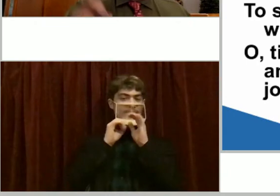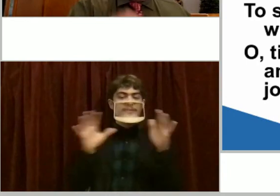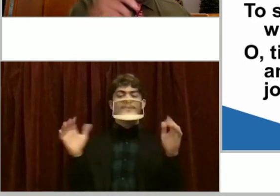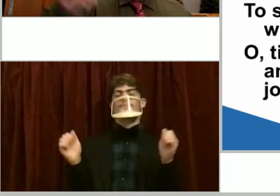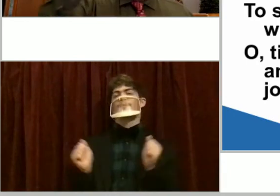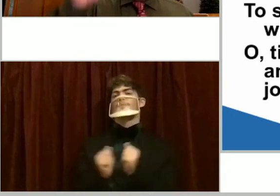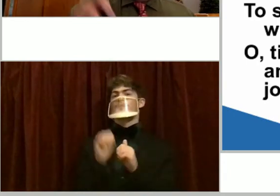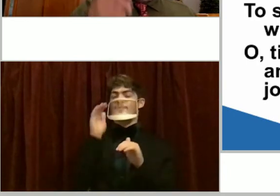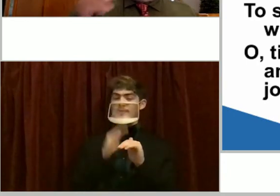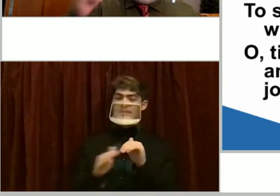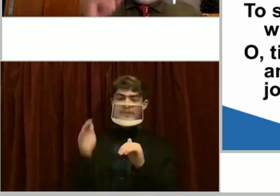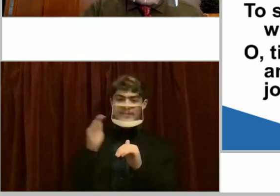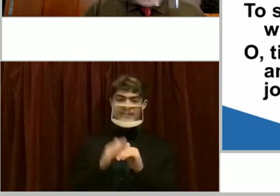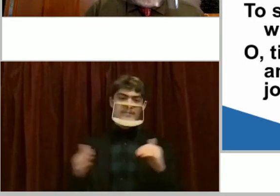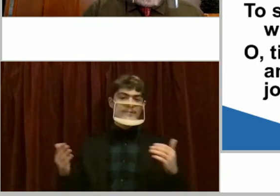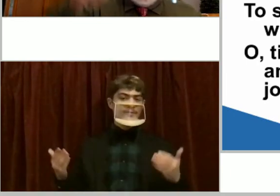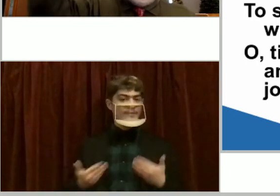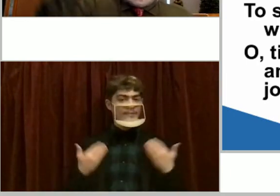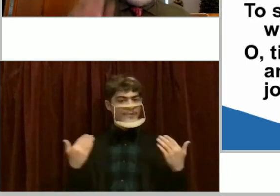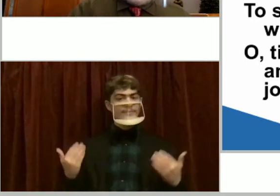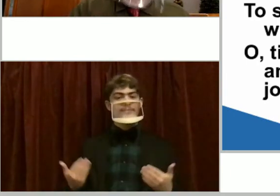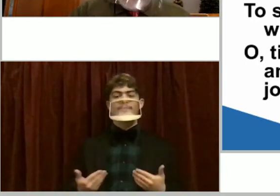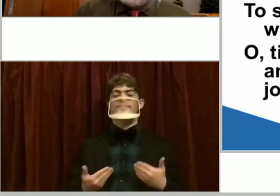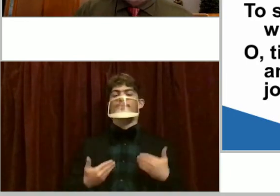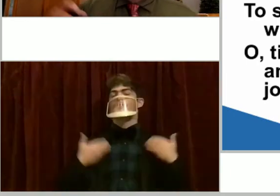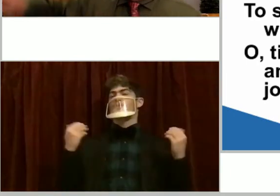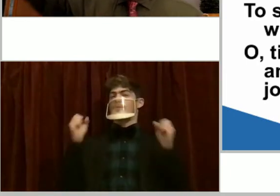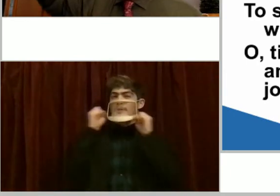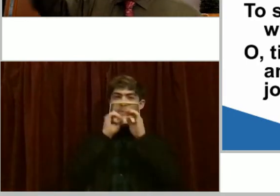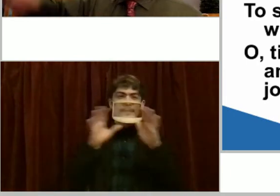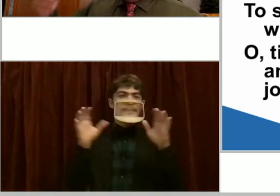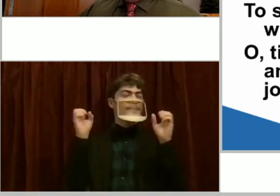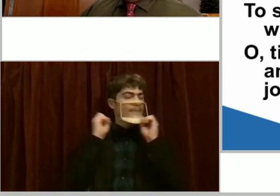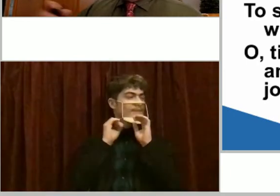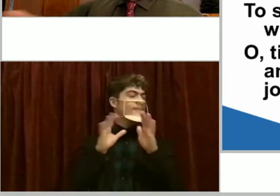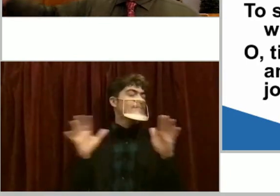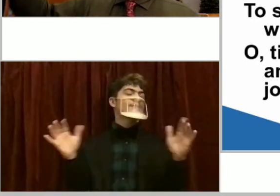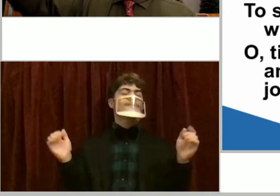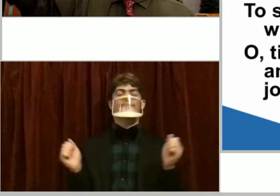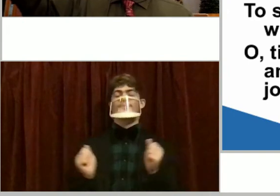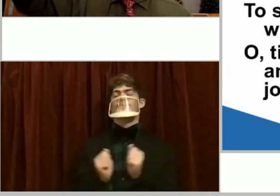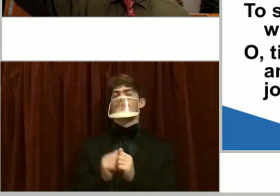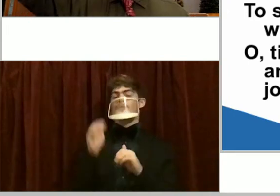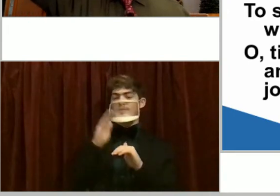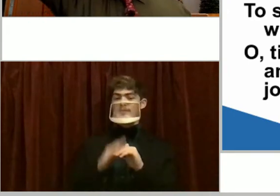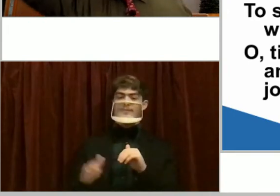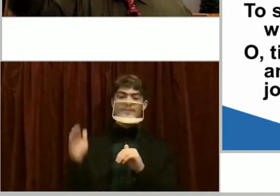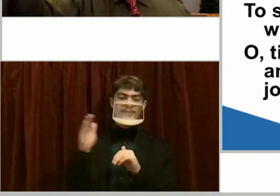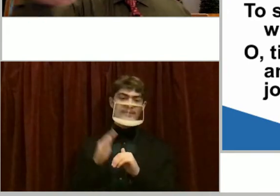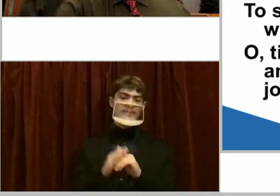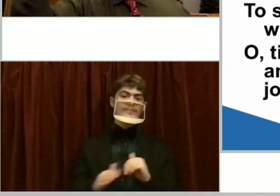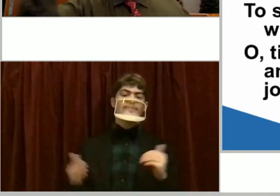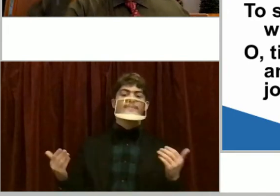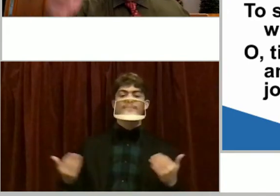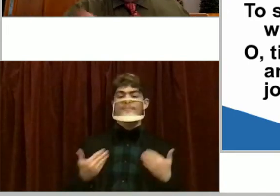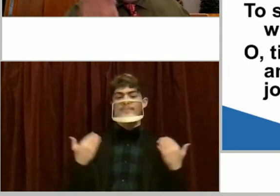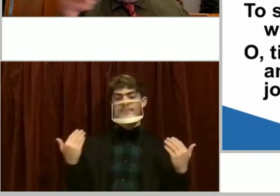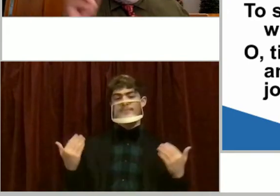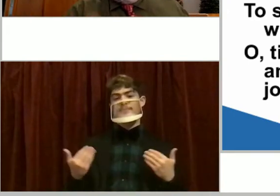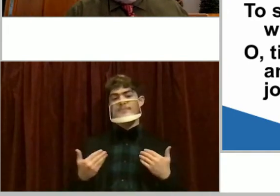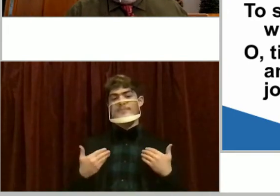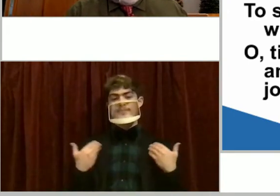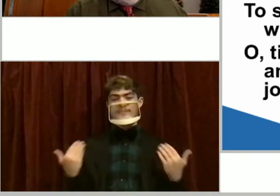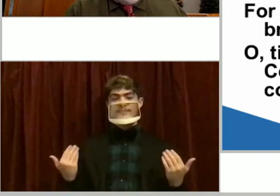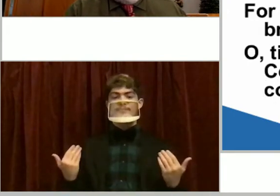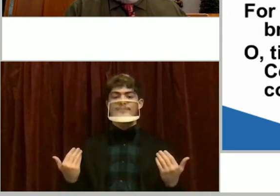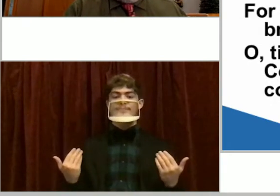of comfort and joy, comfort and joy. Oh, tidings of comfort